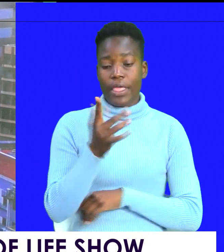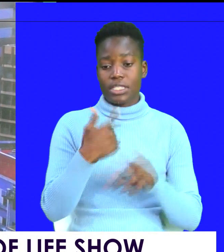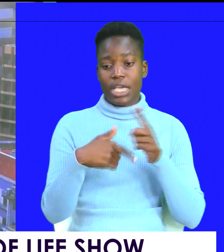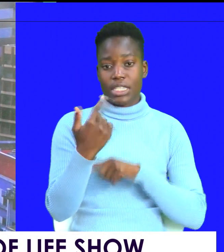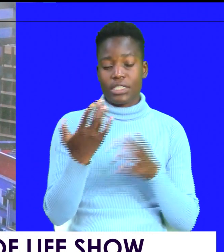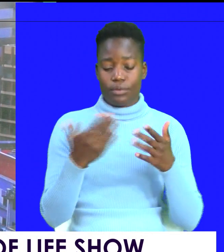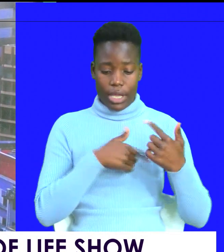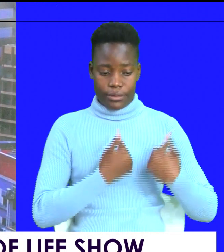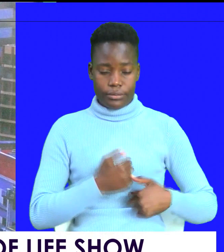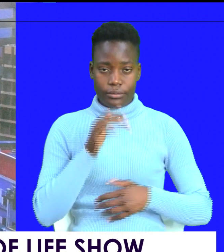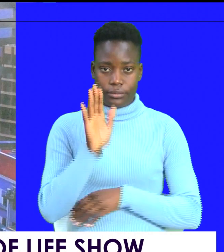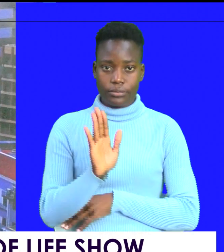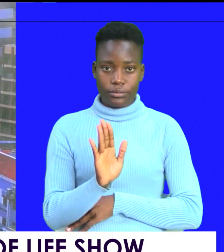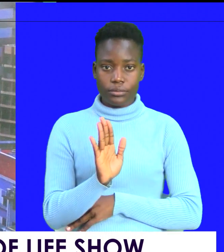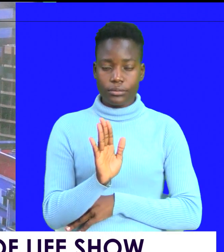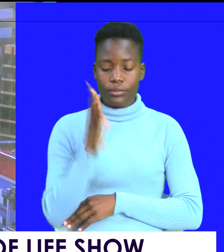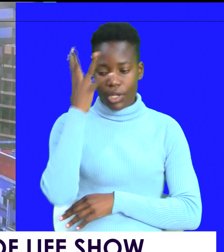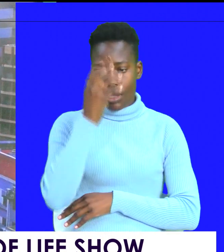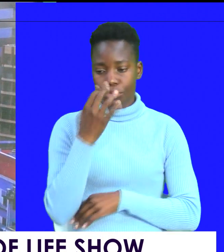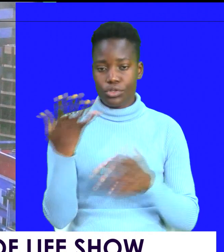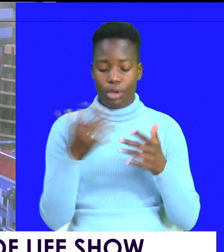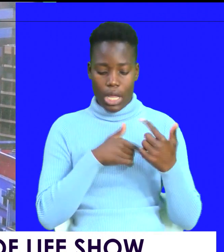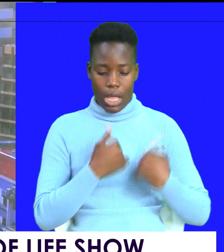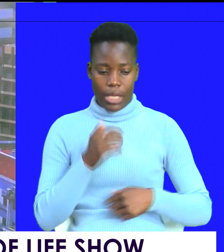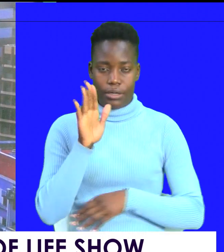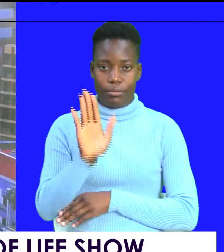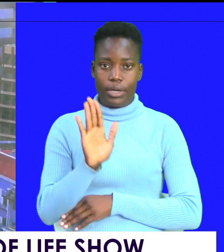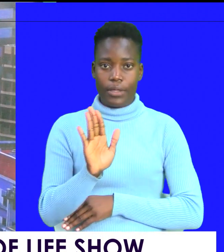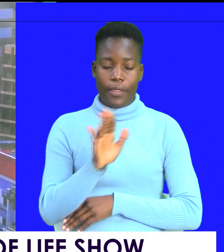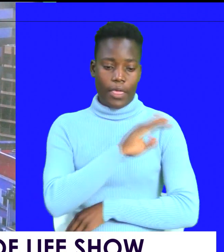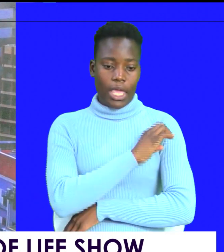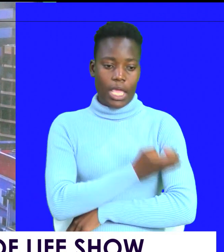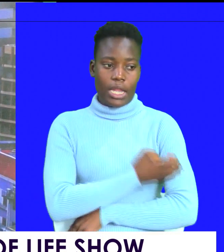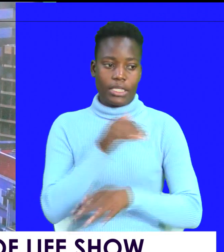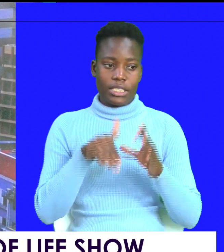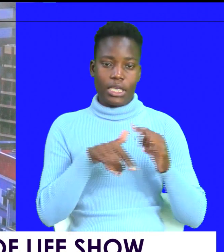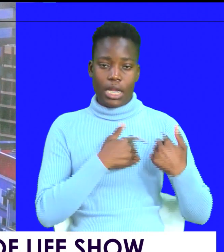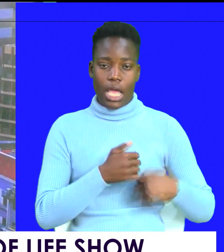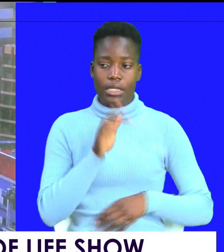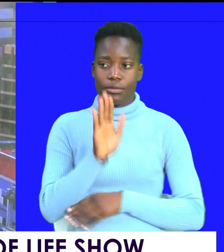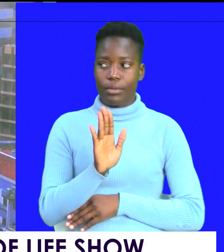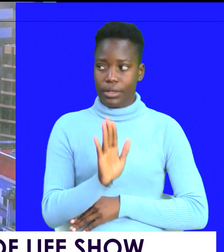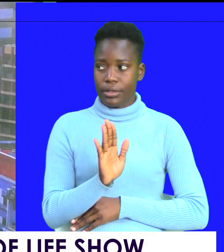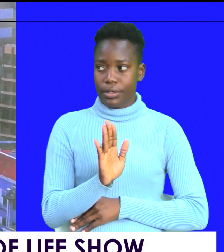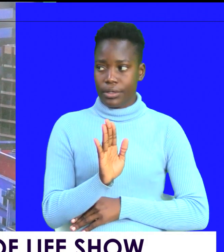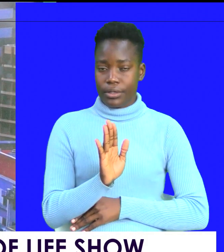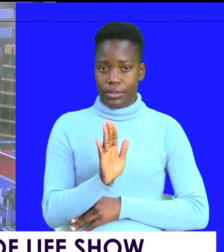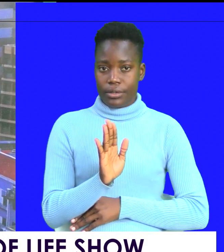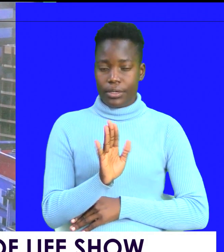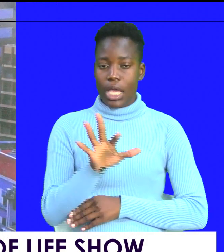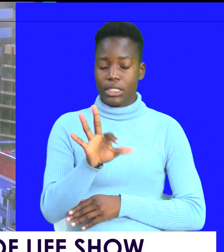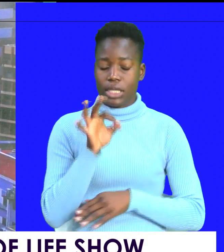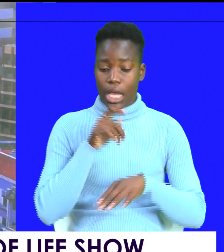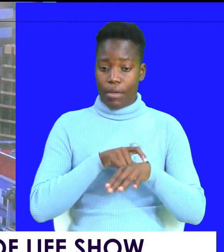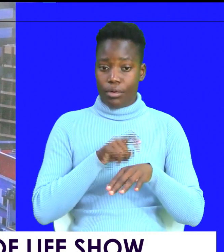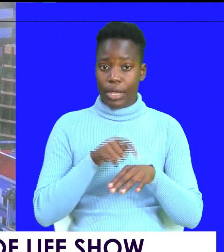in your heart. Your beauty is in your heart. Your energy is in your heart. Just take a moment